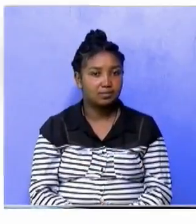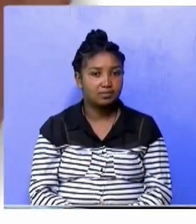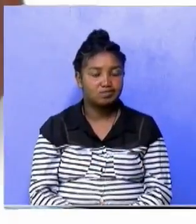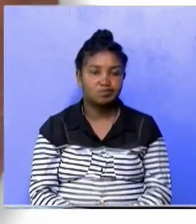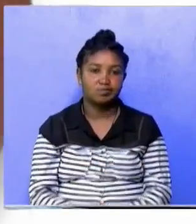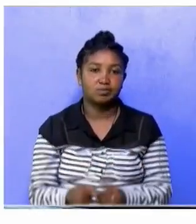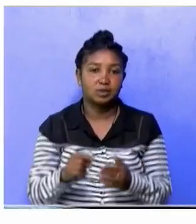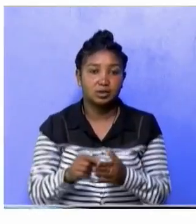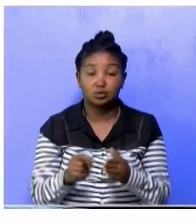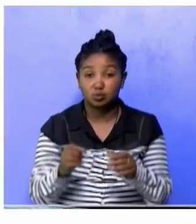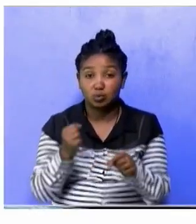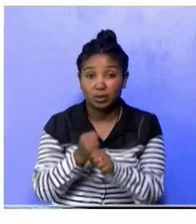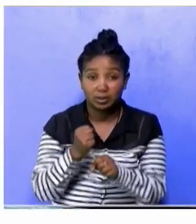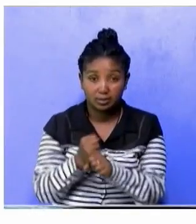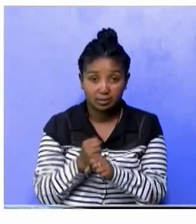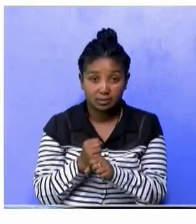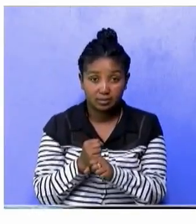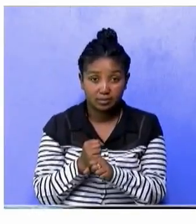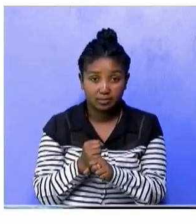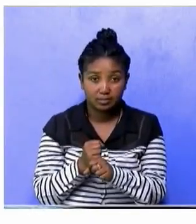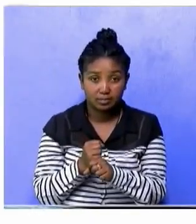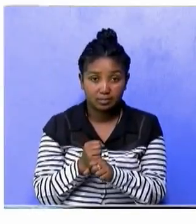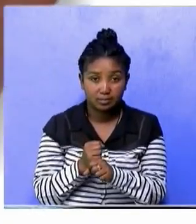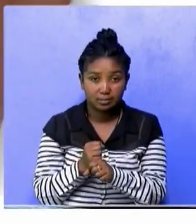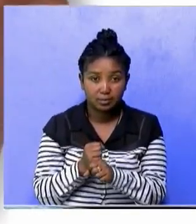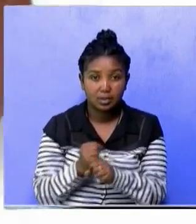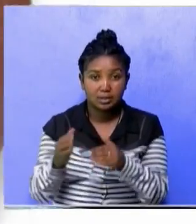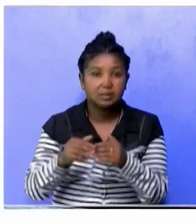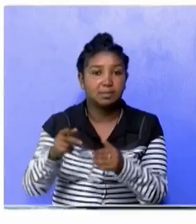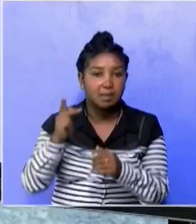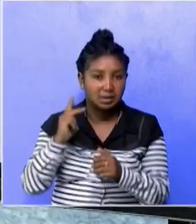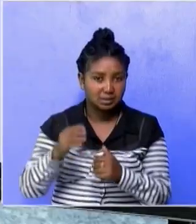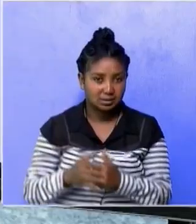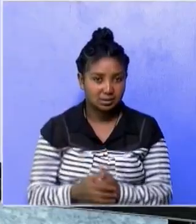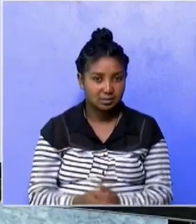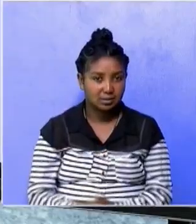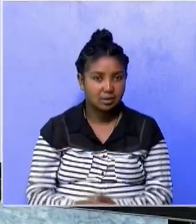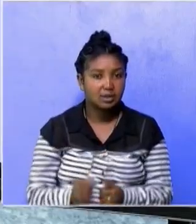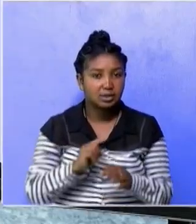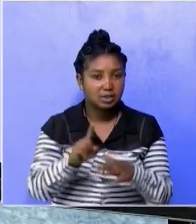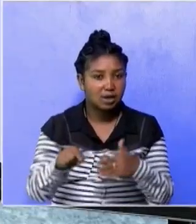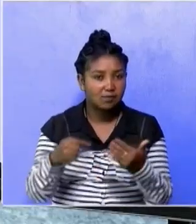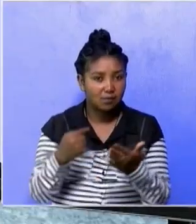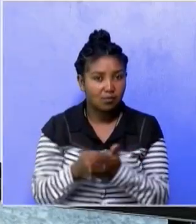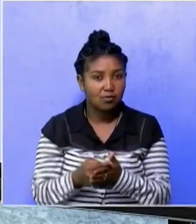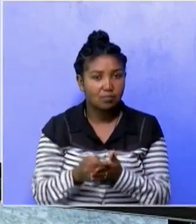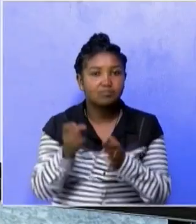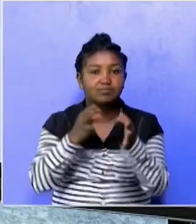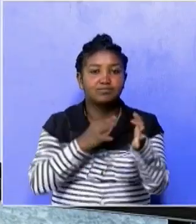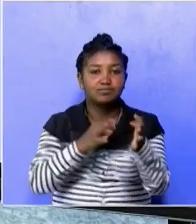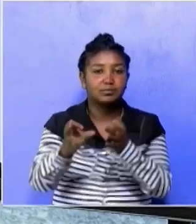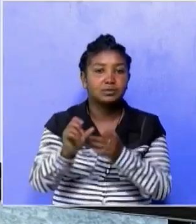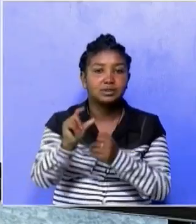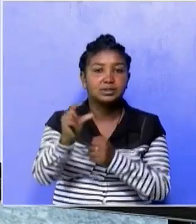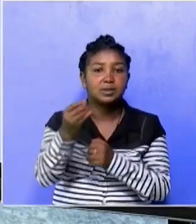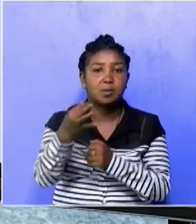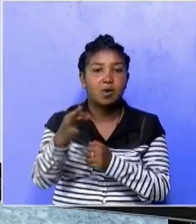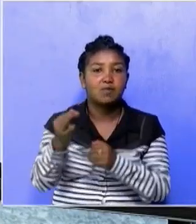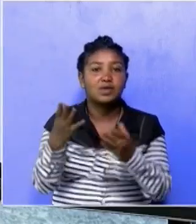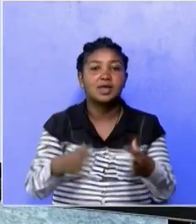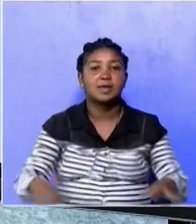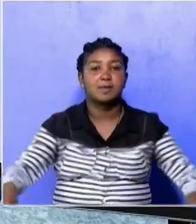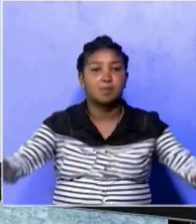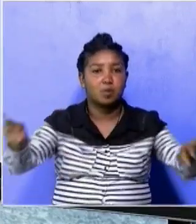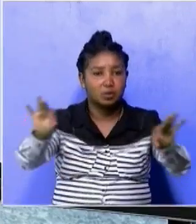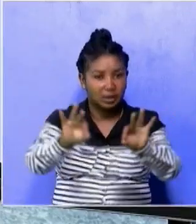forms in order to make what? Simple past tense. Therefore, I would like to mention some of